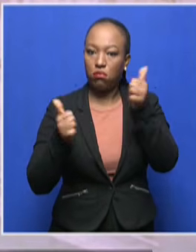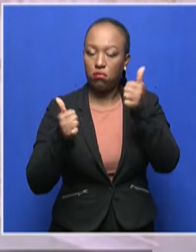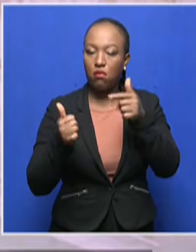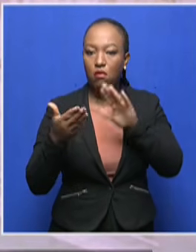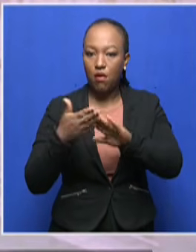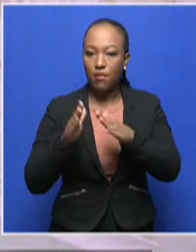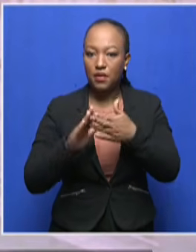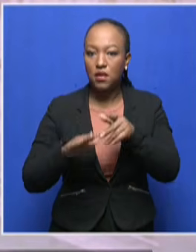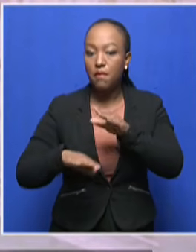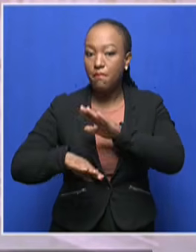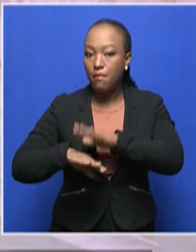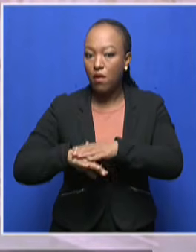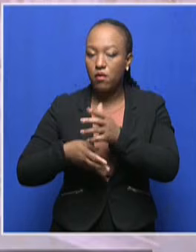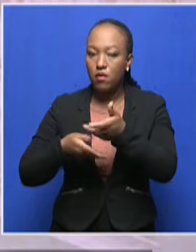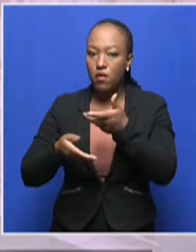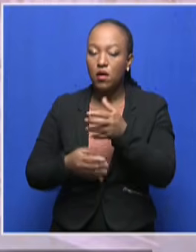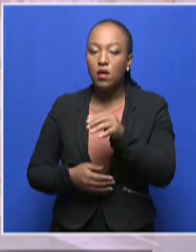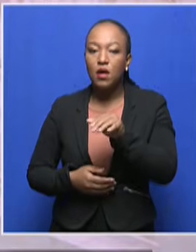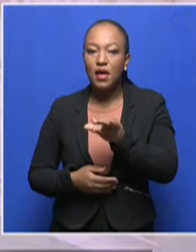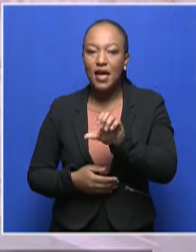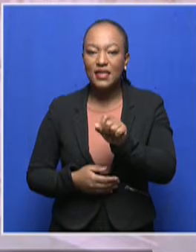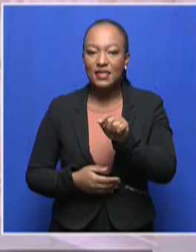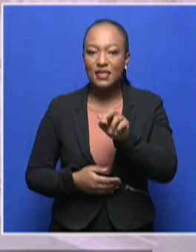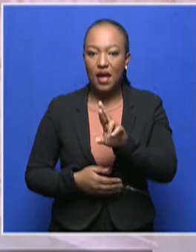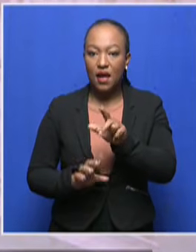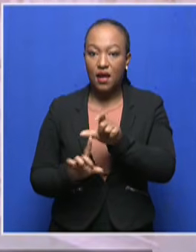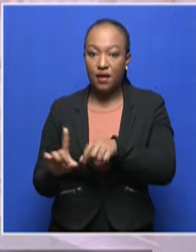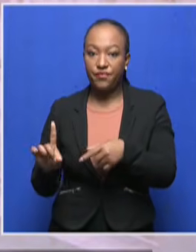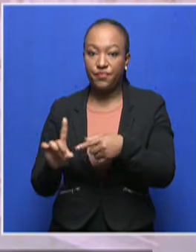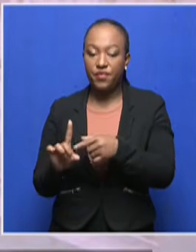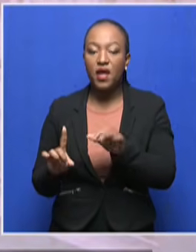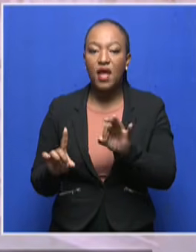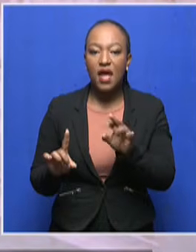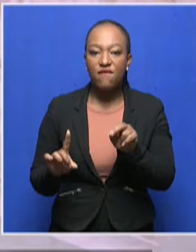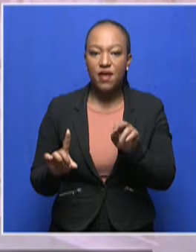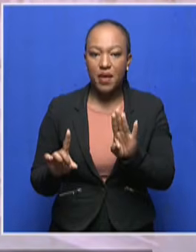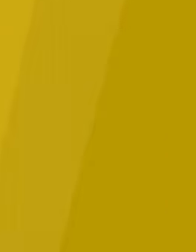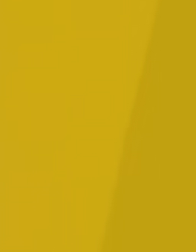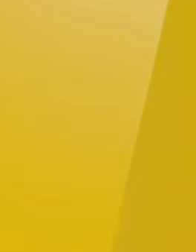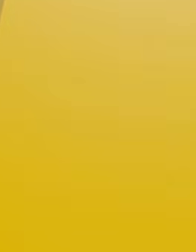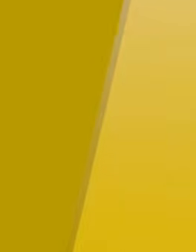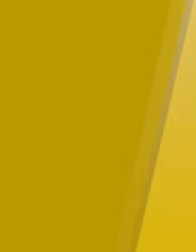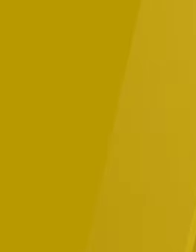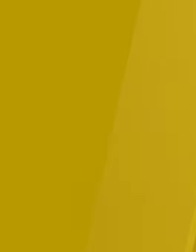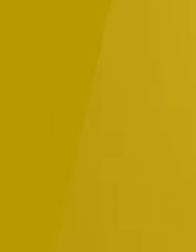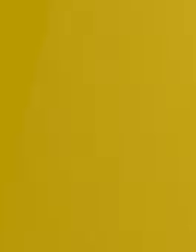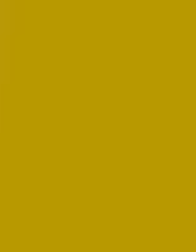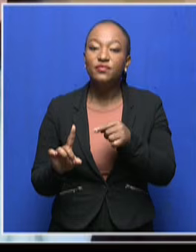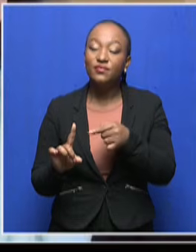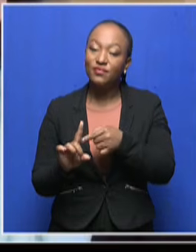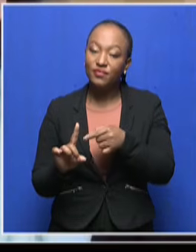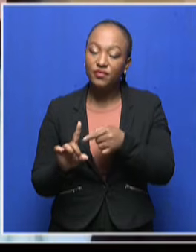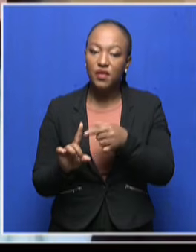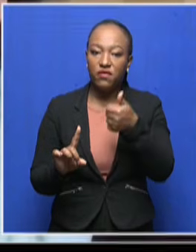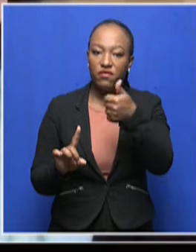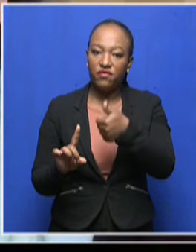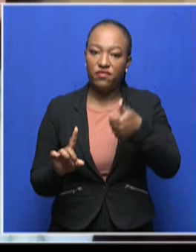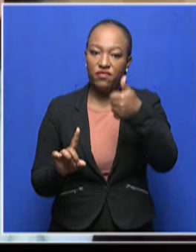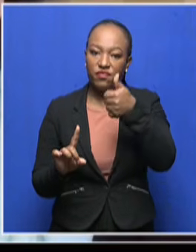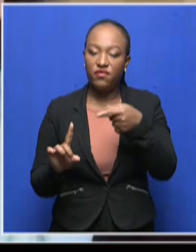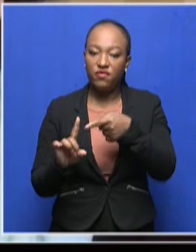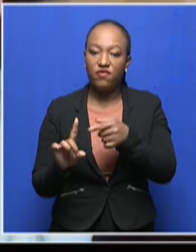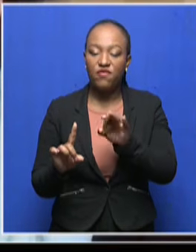more about this, we're joined by Ester Ochse, who's F&B product head of Integrated Advice. Esther, what a pleasure to have you. Thanks